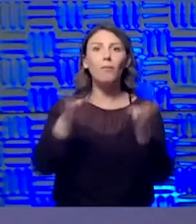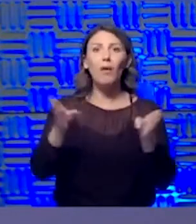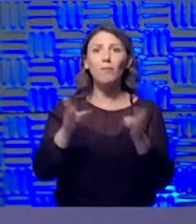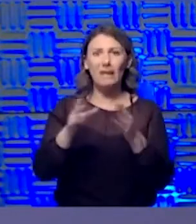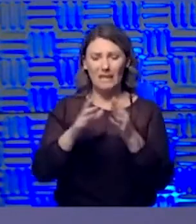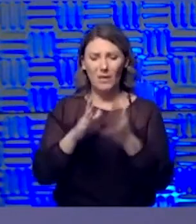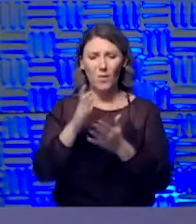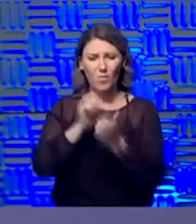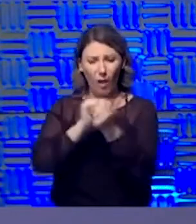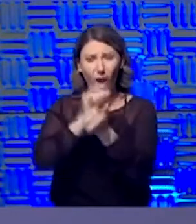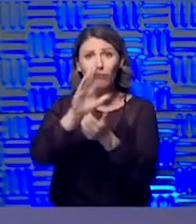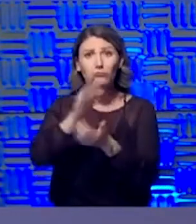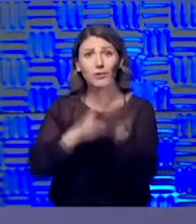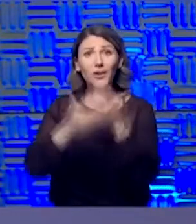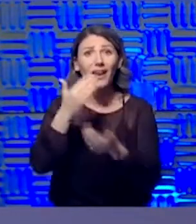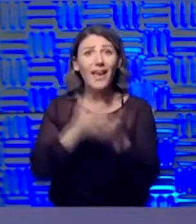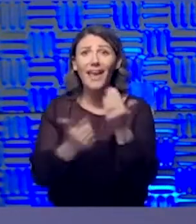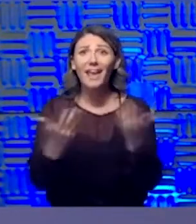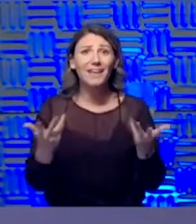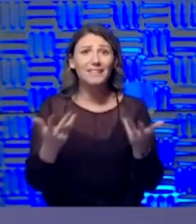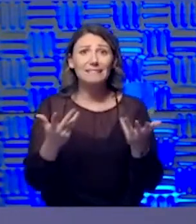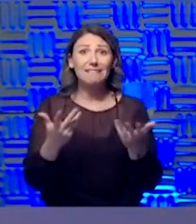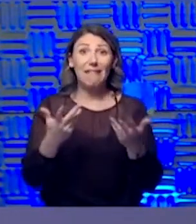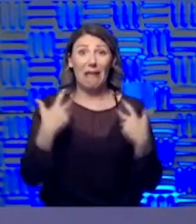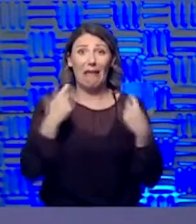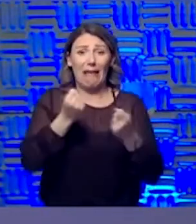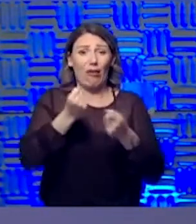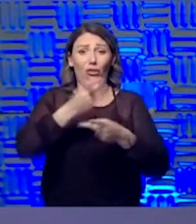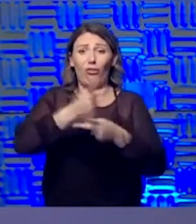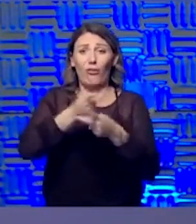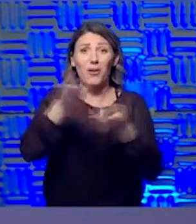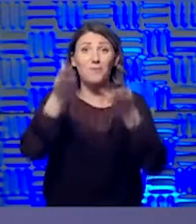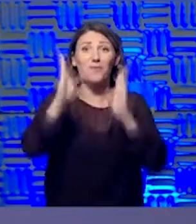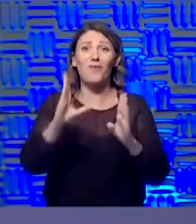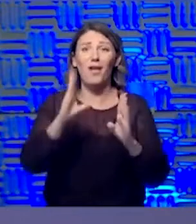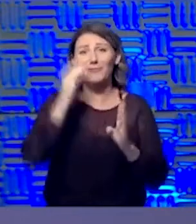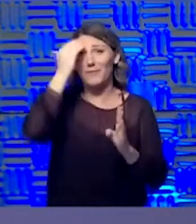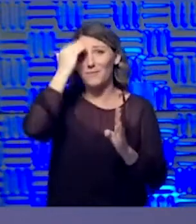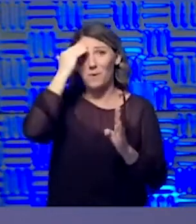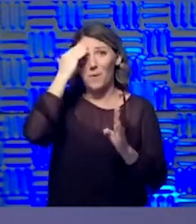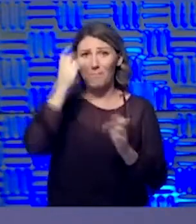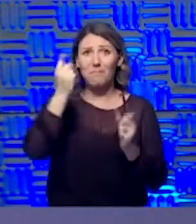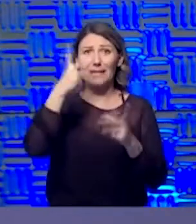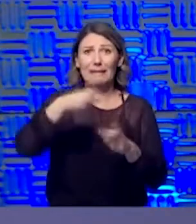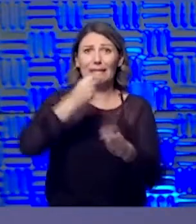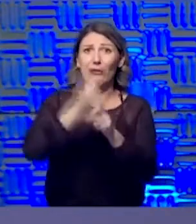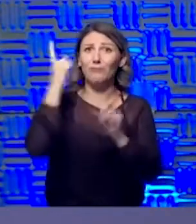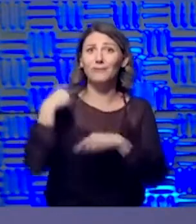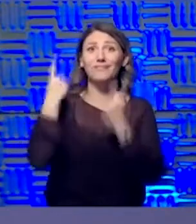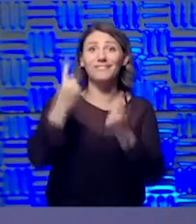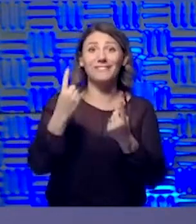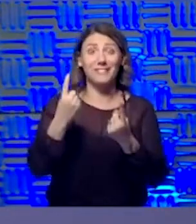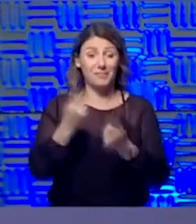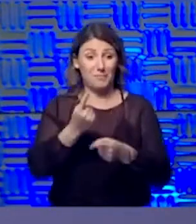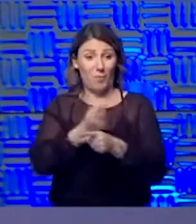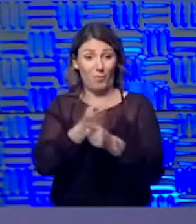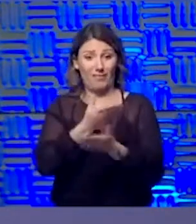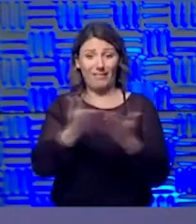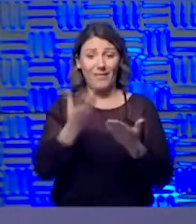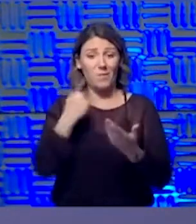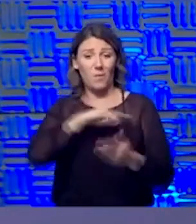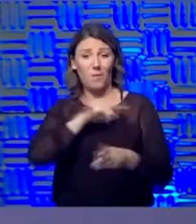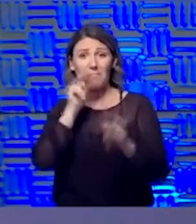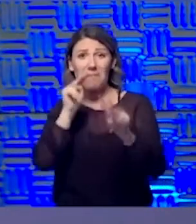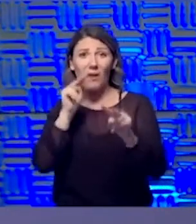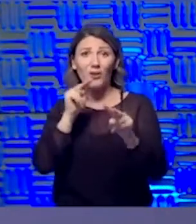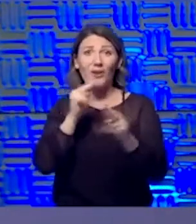your hands. That's just been something that healthcare providers have known for years. That's the right thing to do. We've been monitoring hand washing